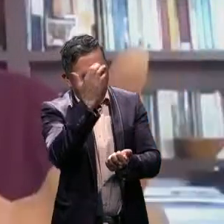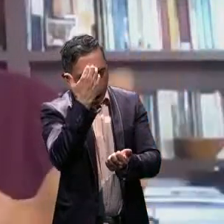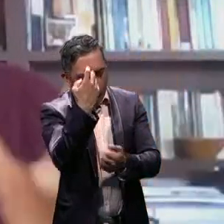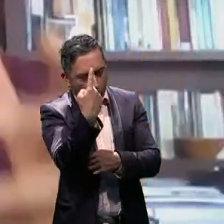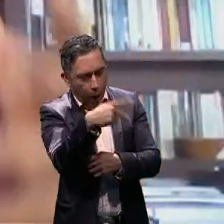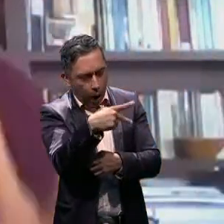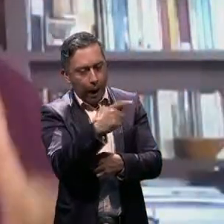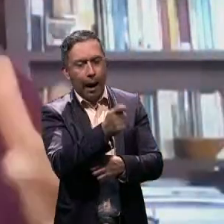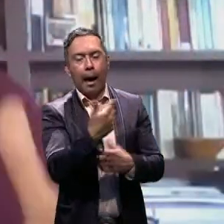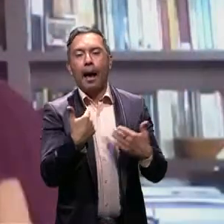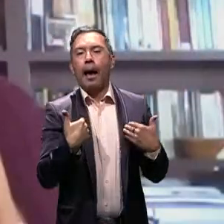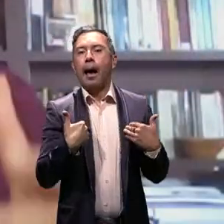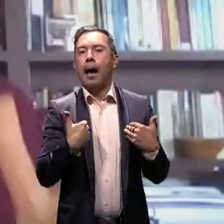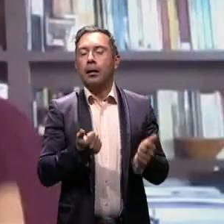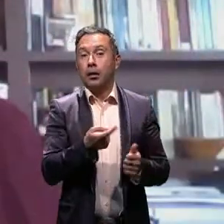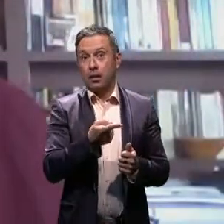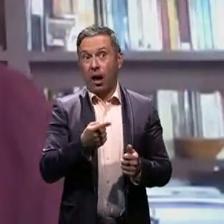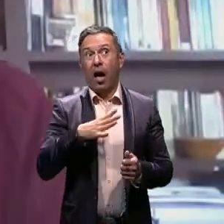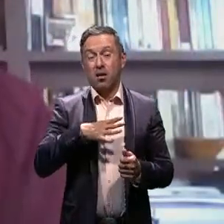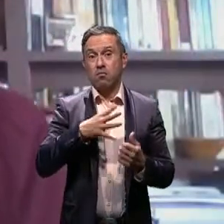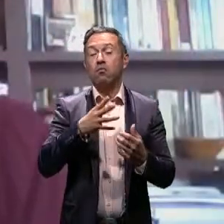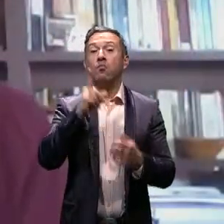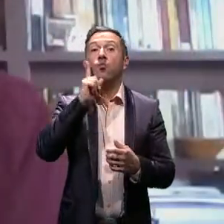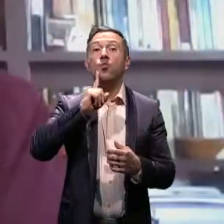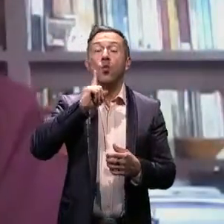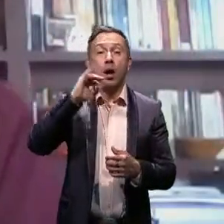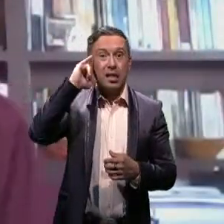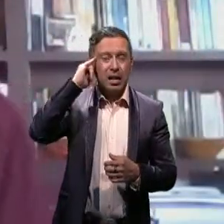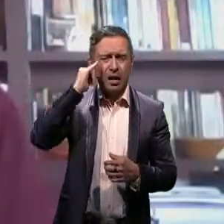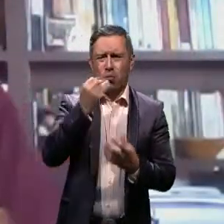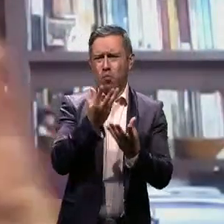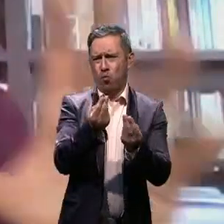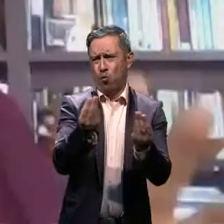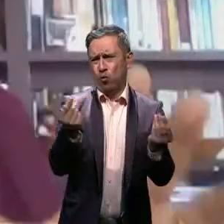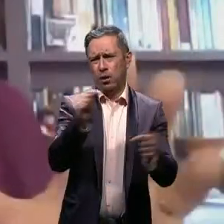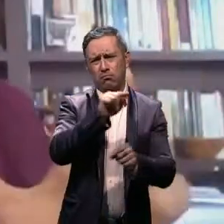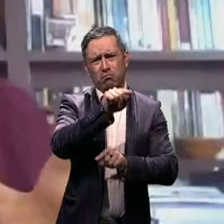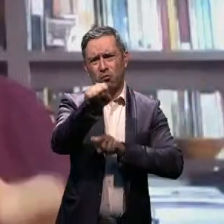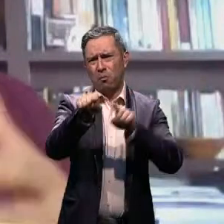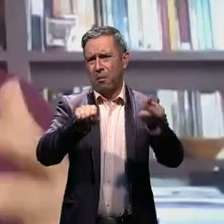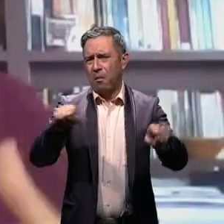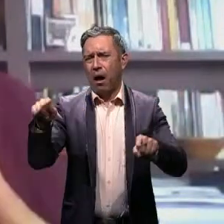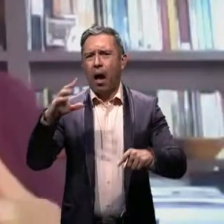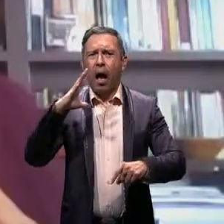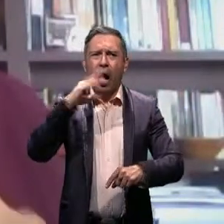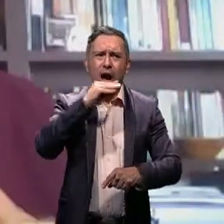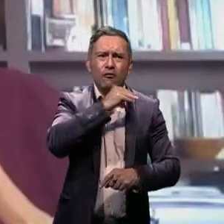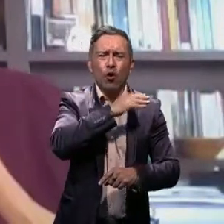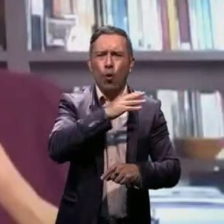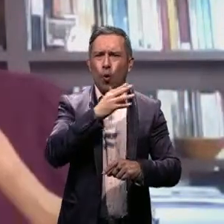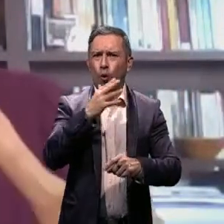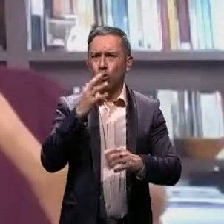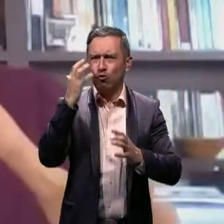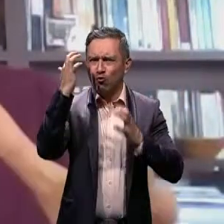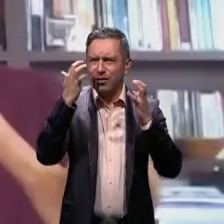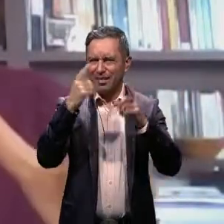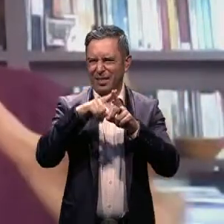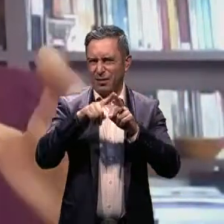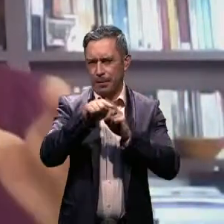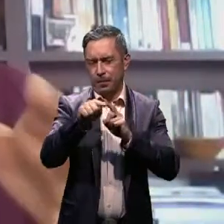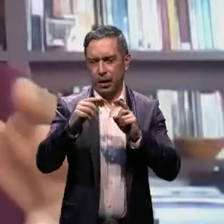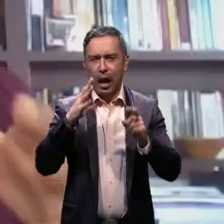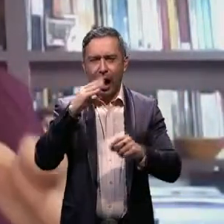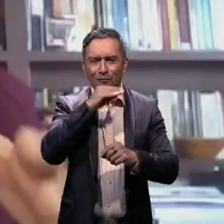We have leadership. We have wonderful African Indigenous women that are